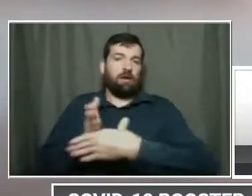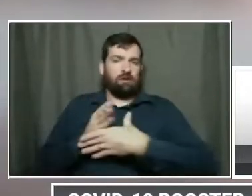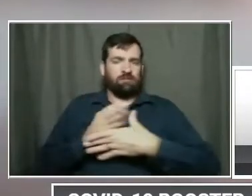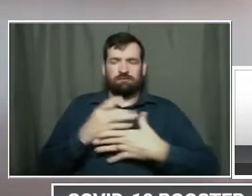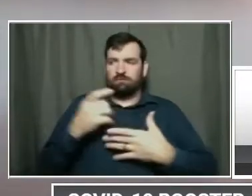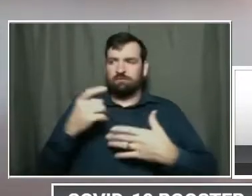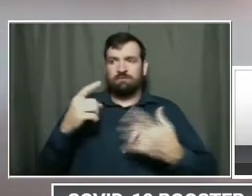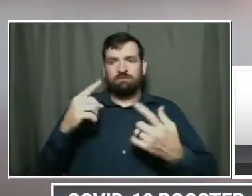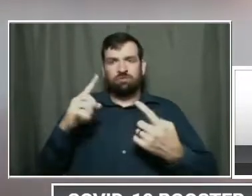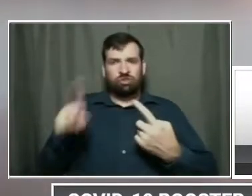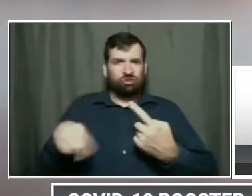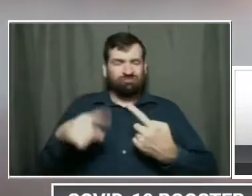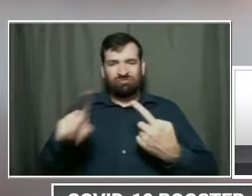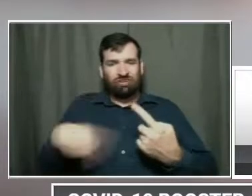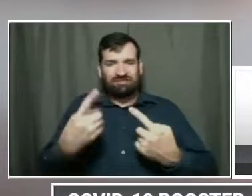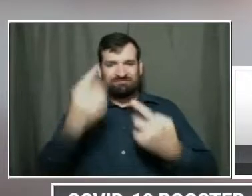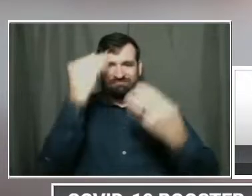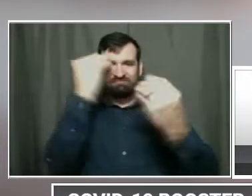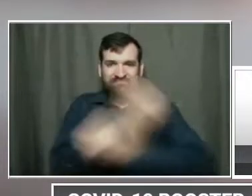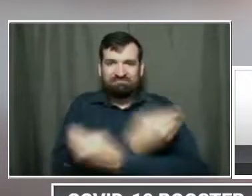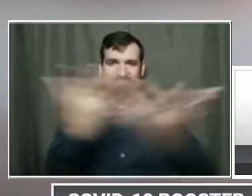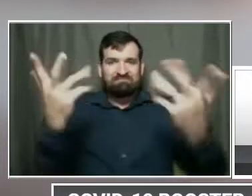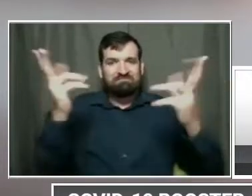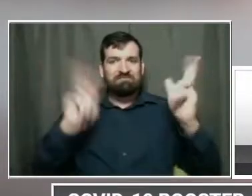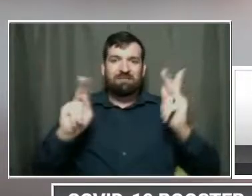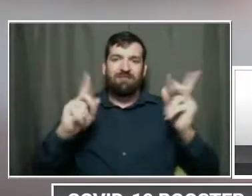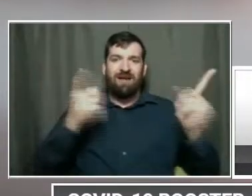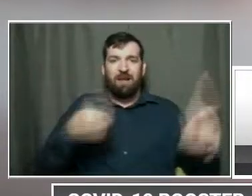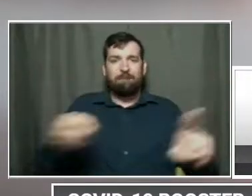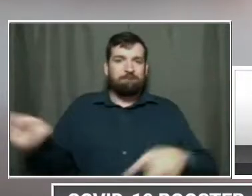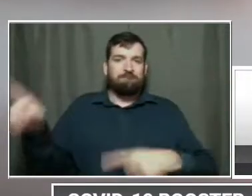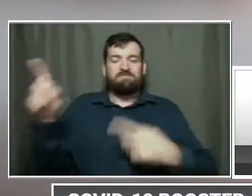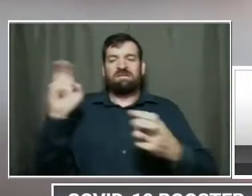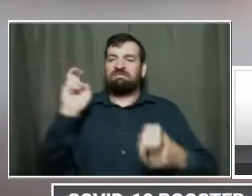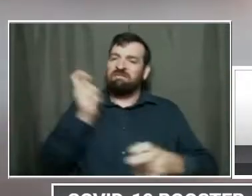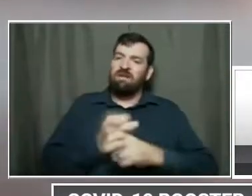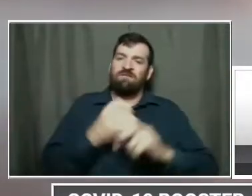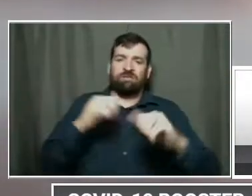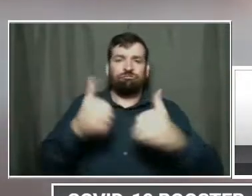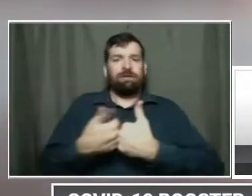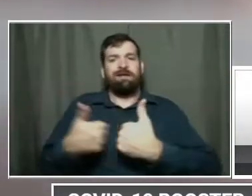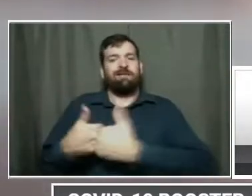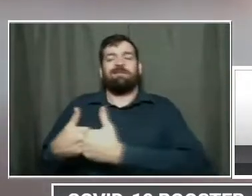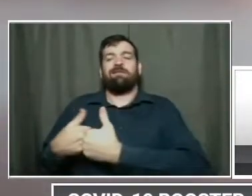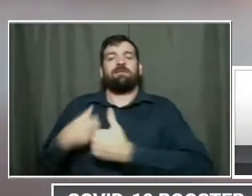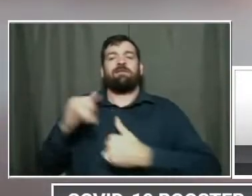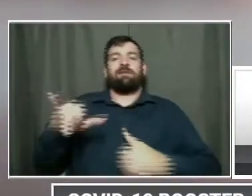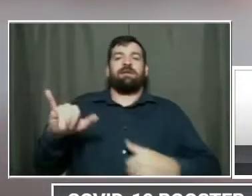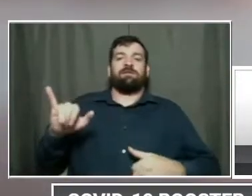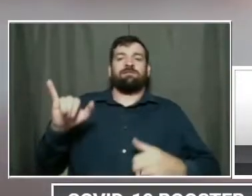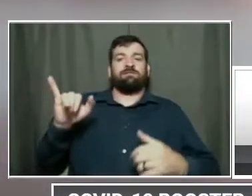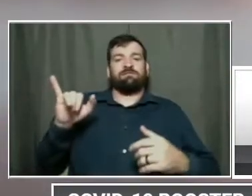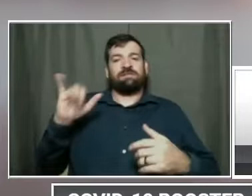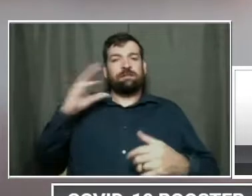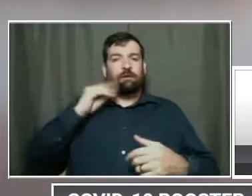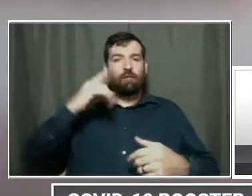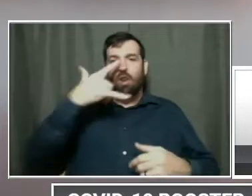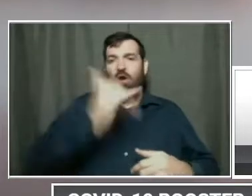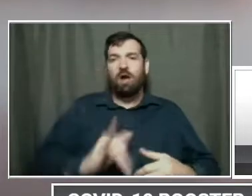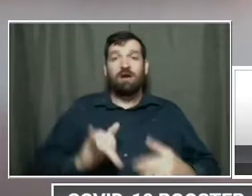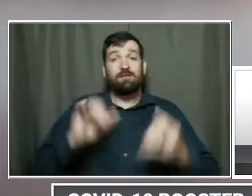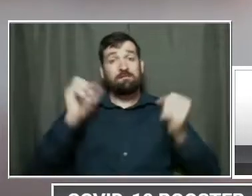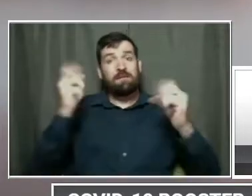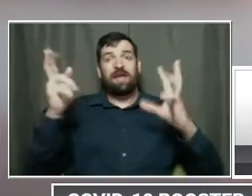letting people know what's going on, the journey and the difficulty of kidney disease and what that experience looks like. A lot of